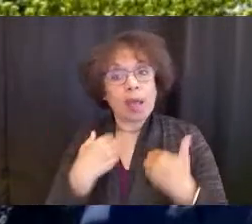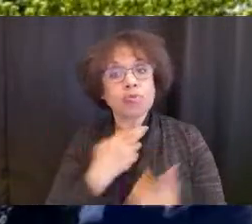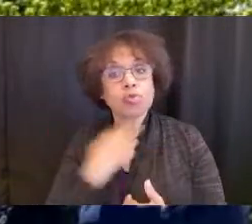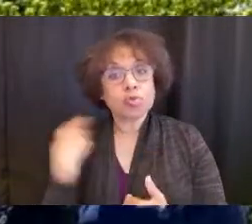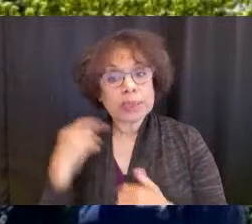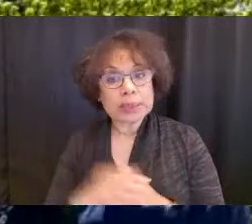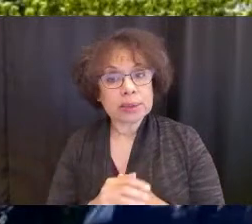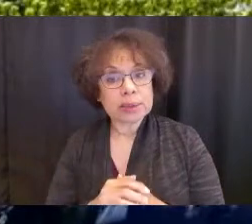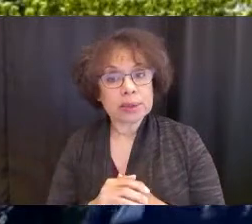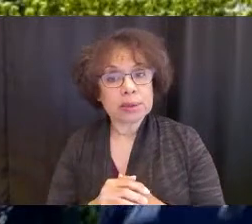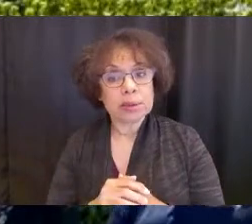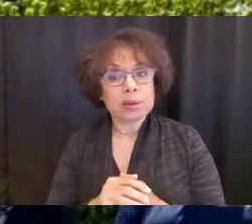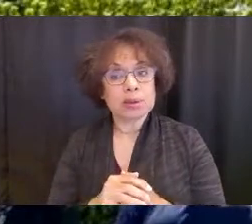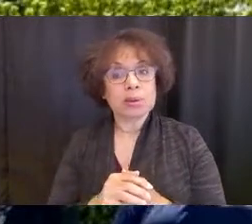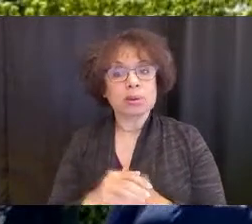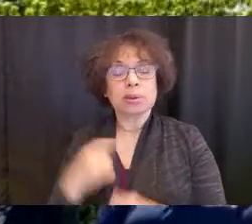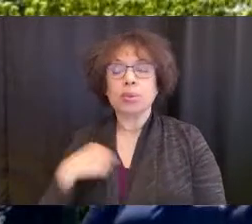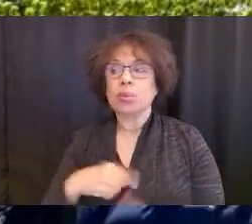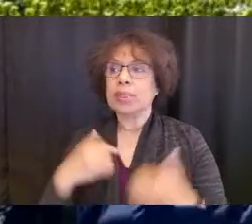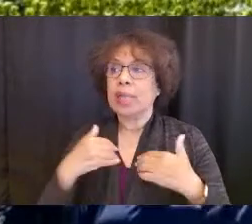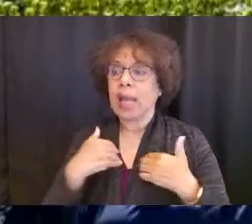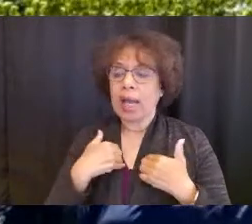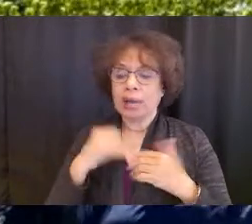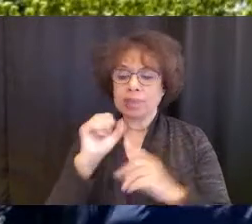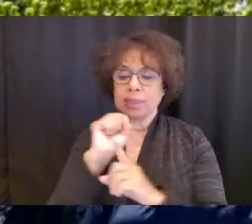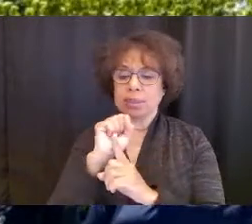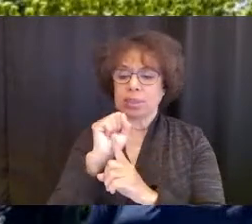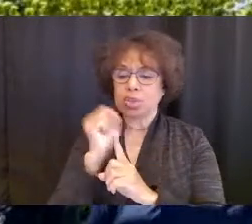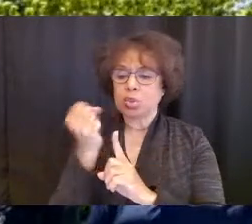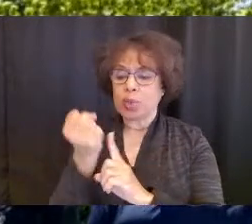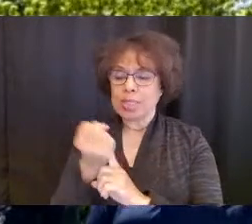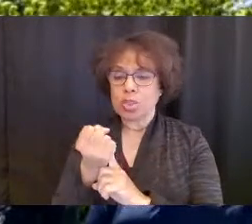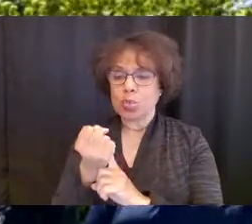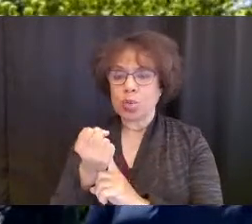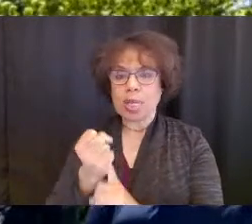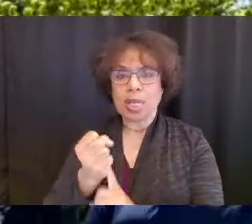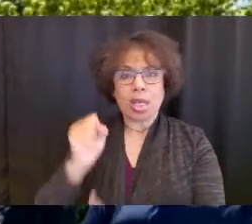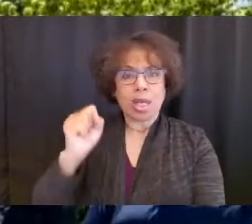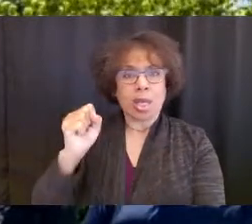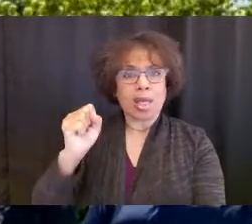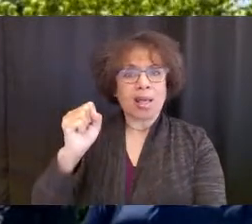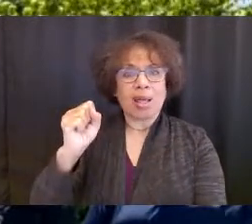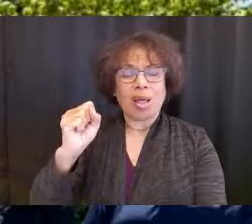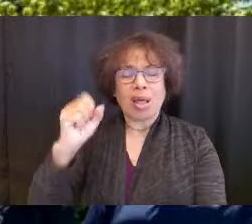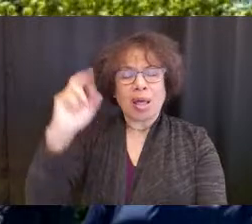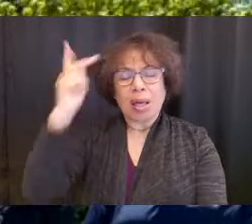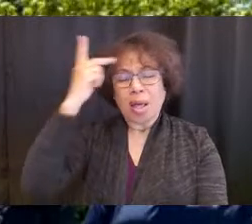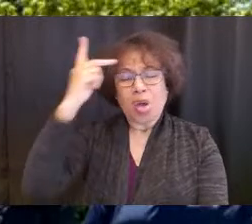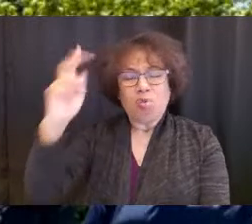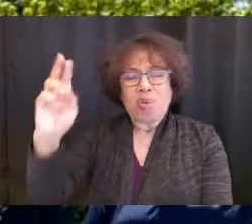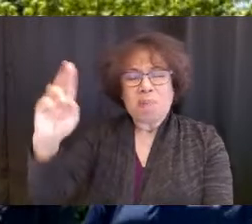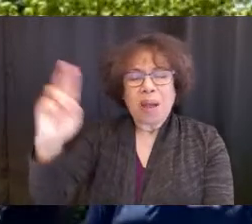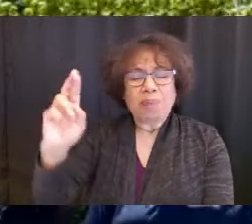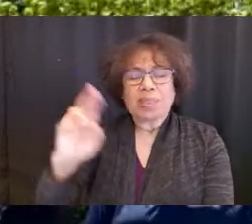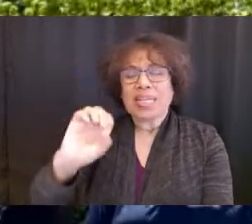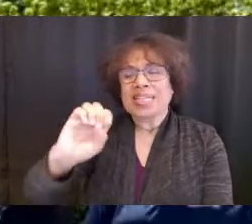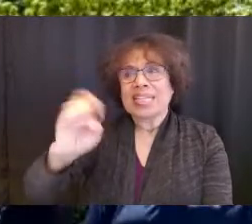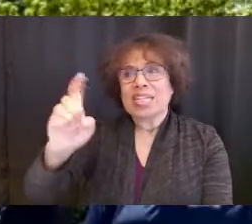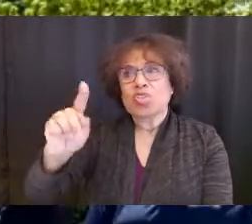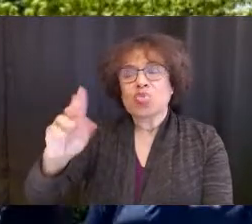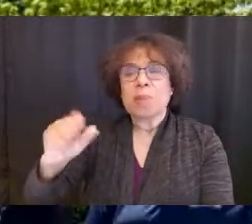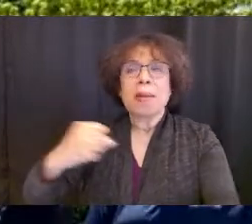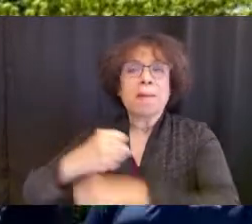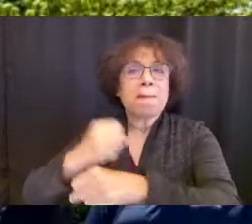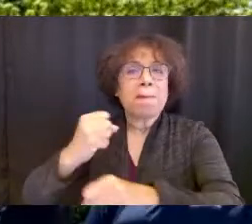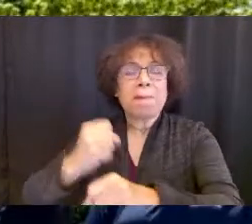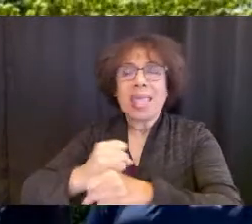situation where the Republican extremists are just creating a crisis for